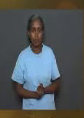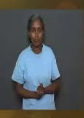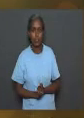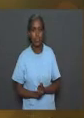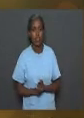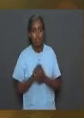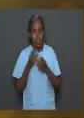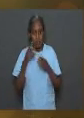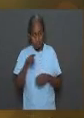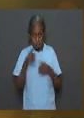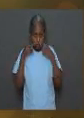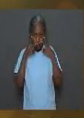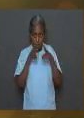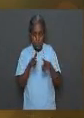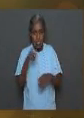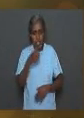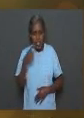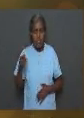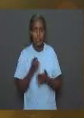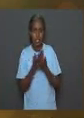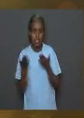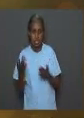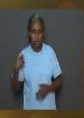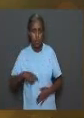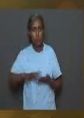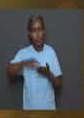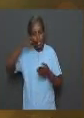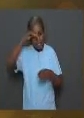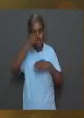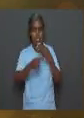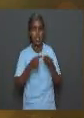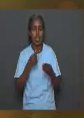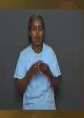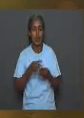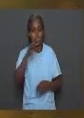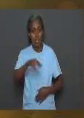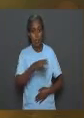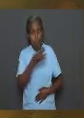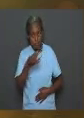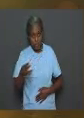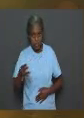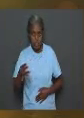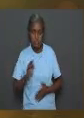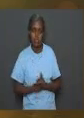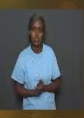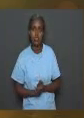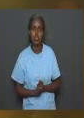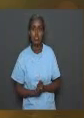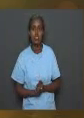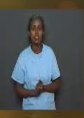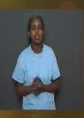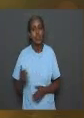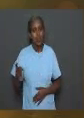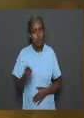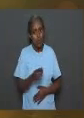So you see, everything we learned about matrices is going to